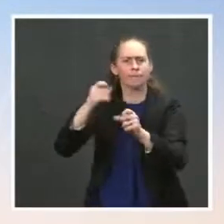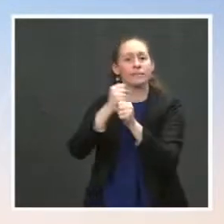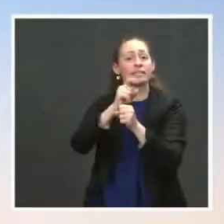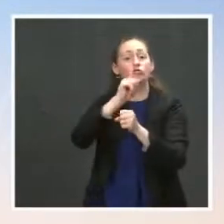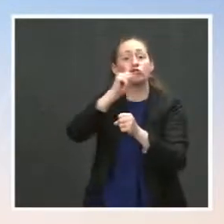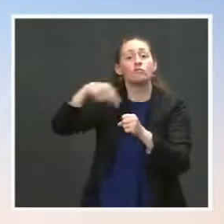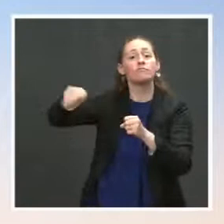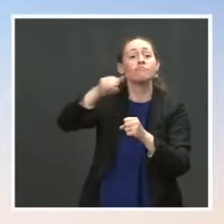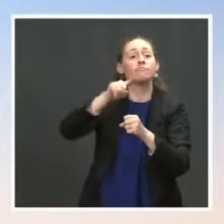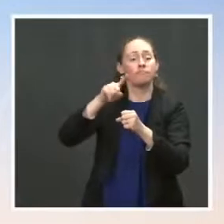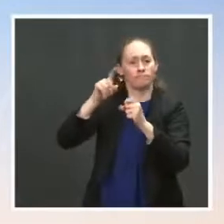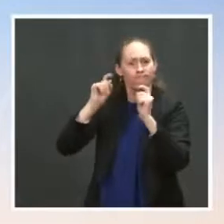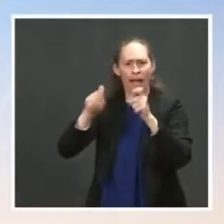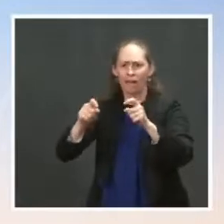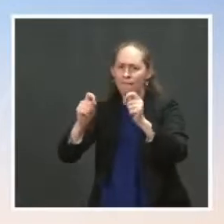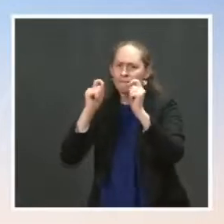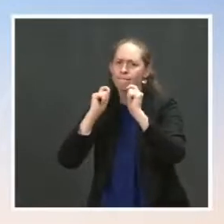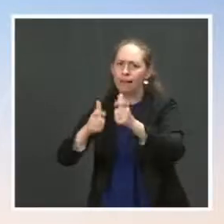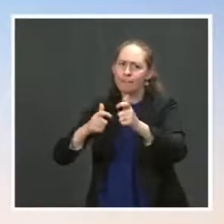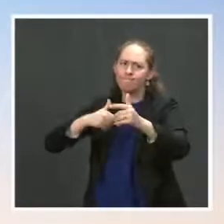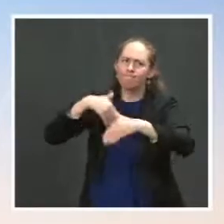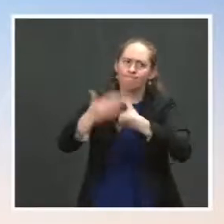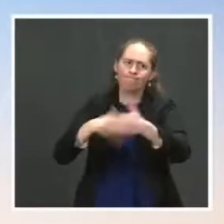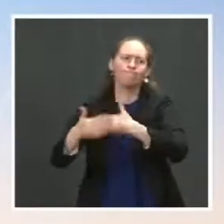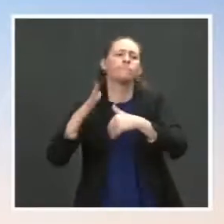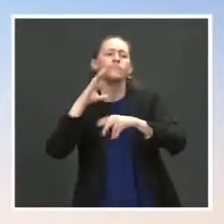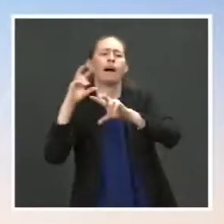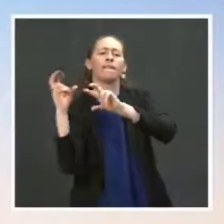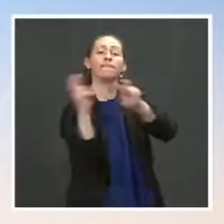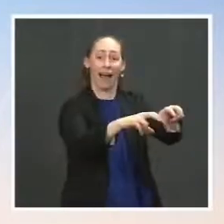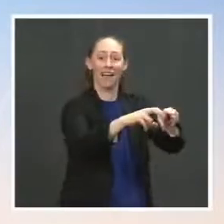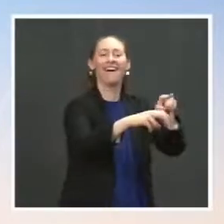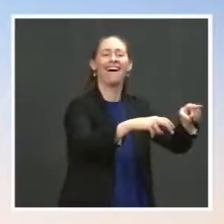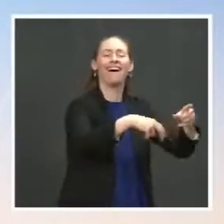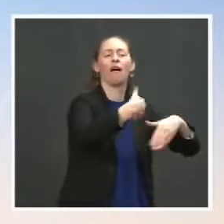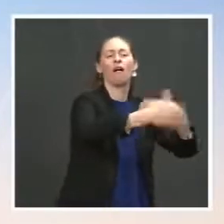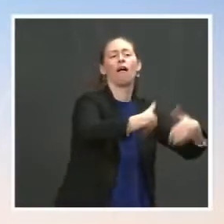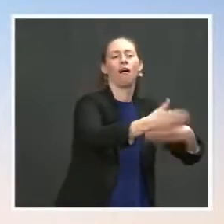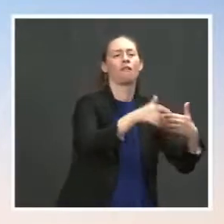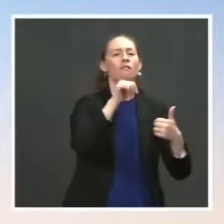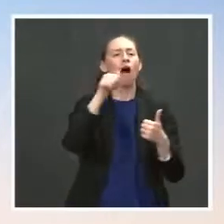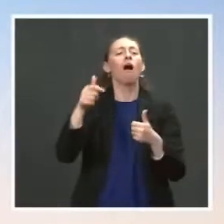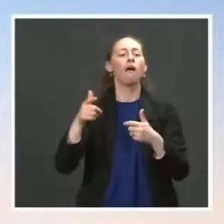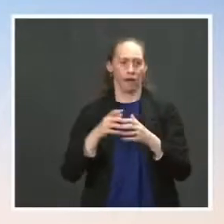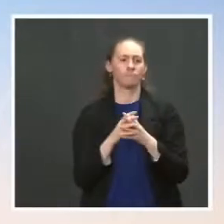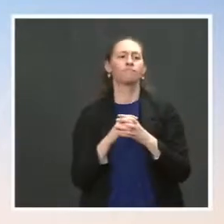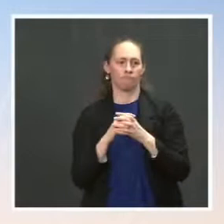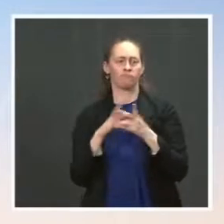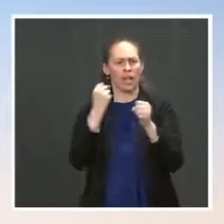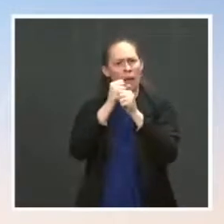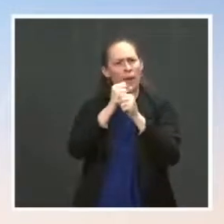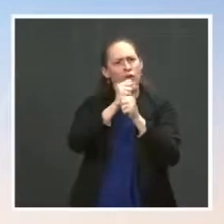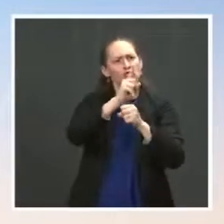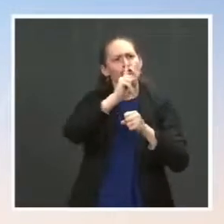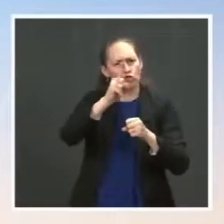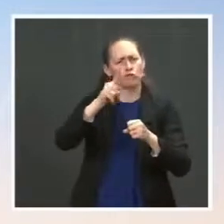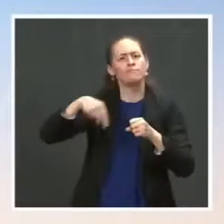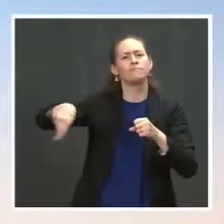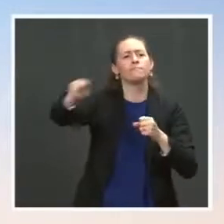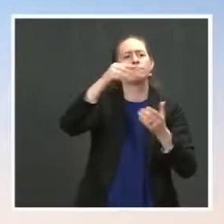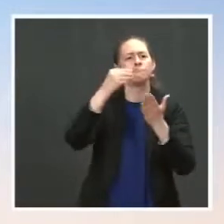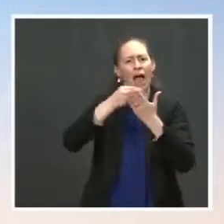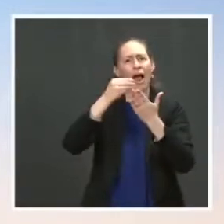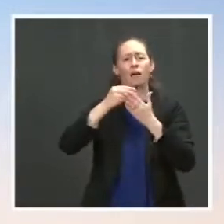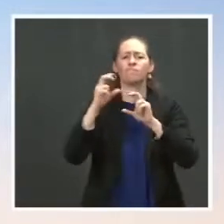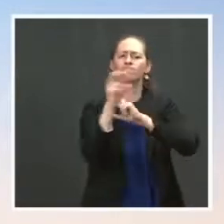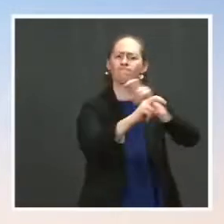rigorous standards around environmental and other concerns also have found ways to make sure the delivery is efficient. So provided it does not entail